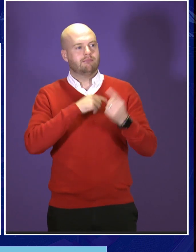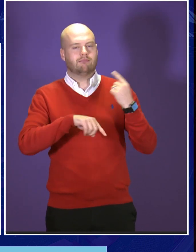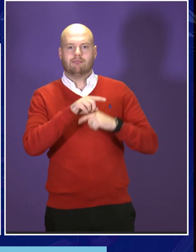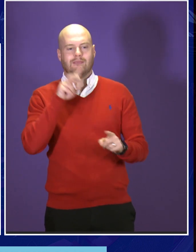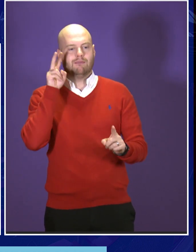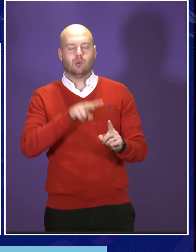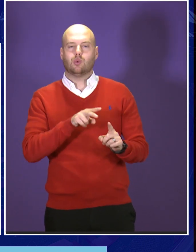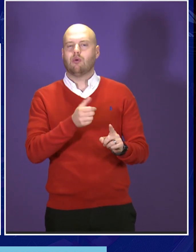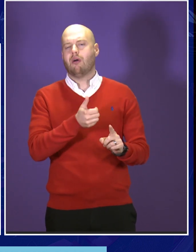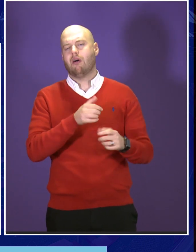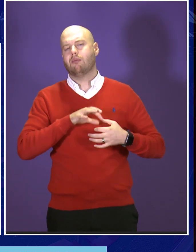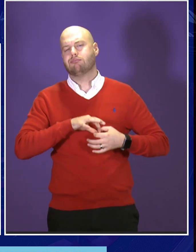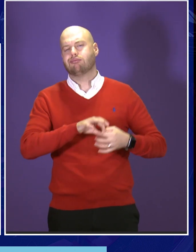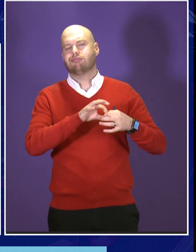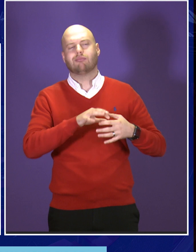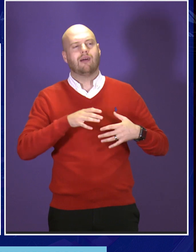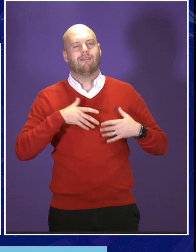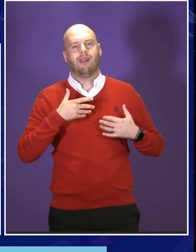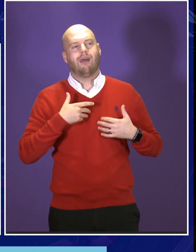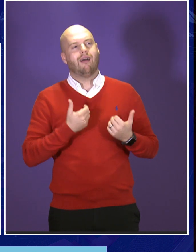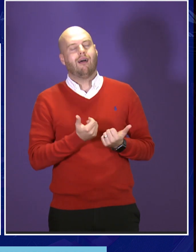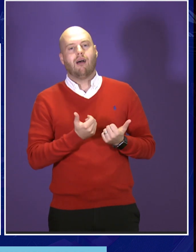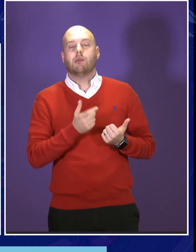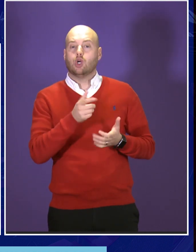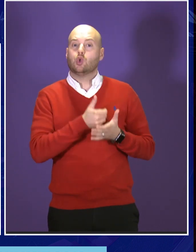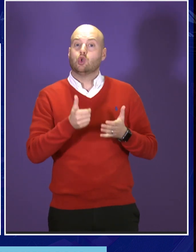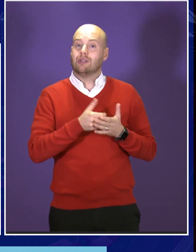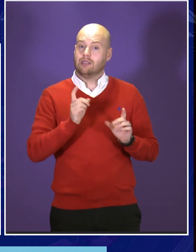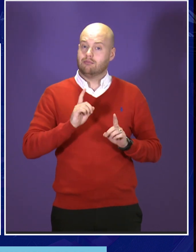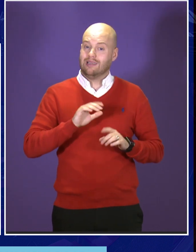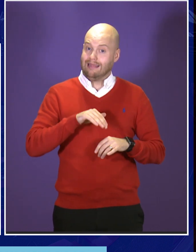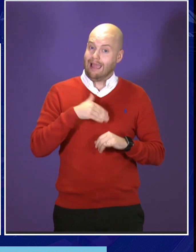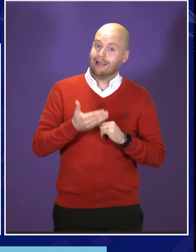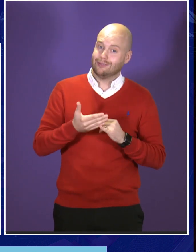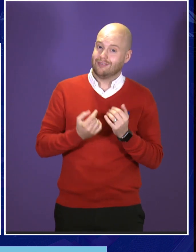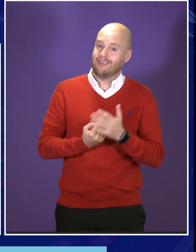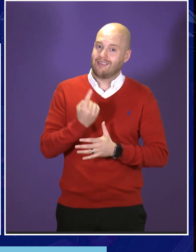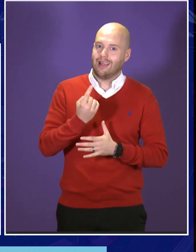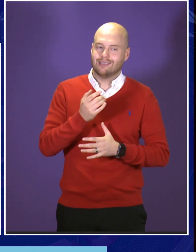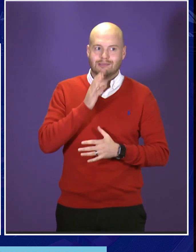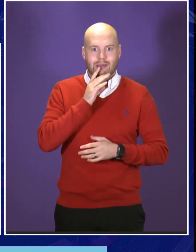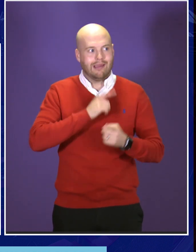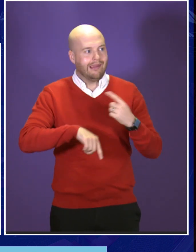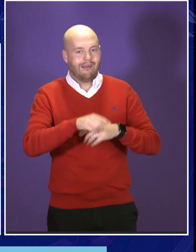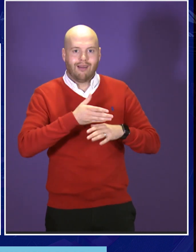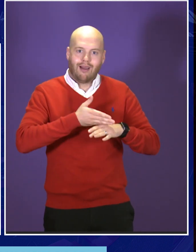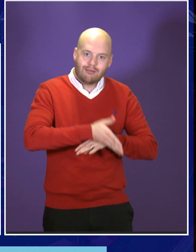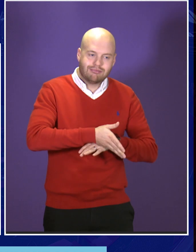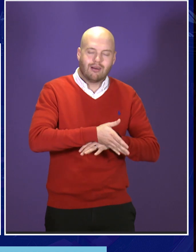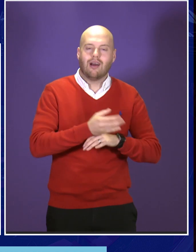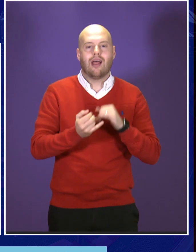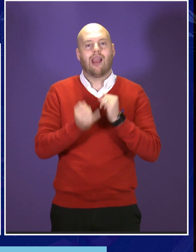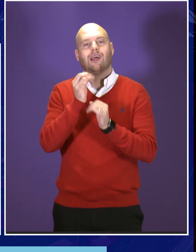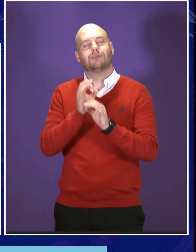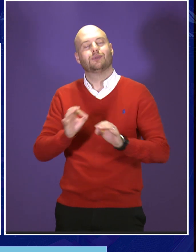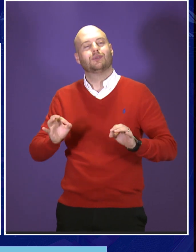predictable closure, scheduled usually at the end of a hard day of cultural development work. Yet today we begin with